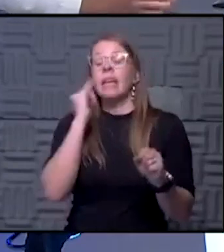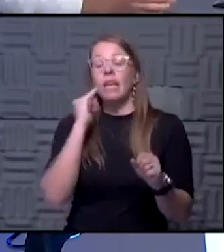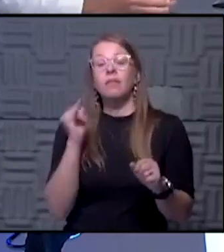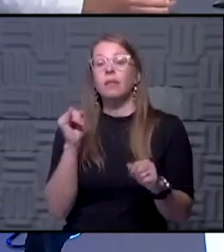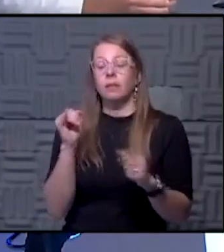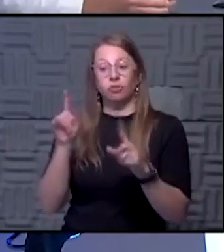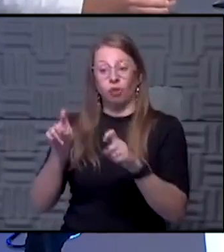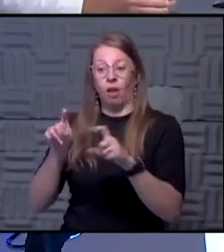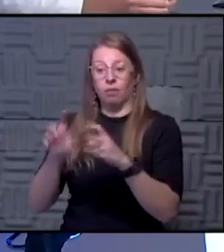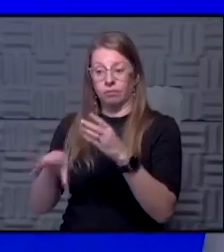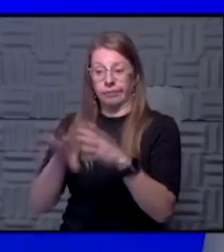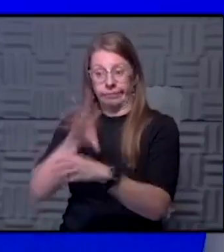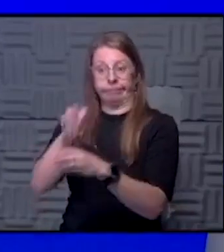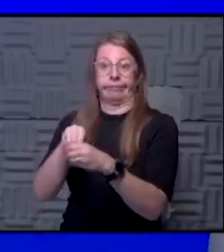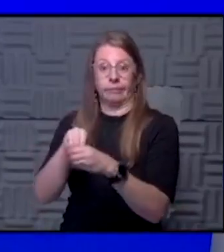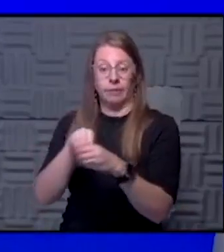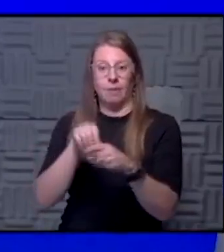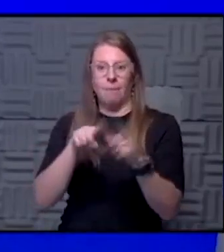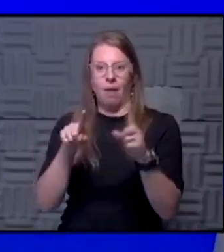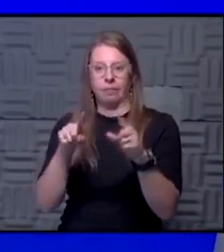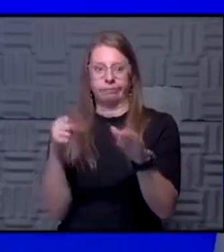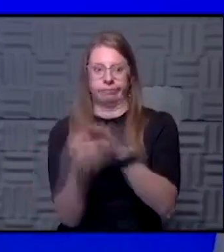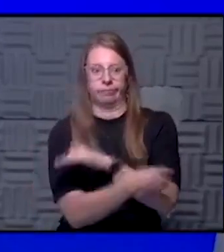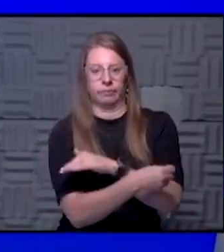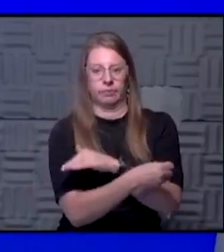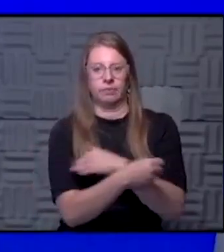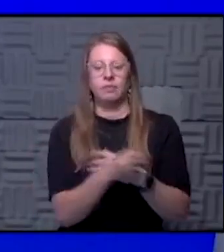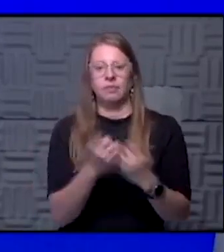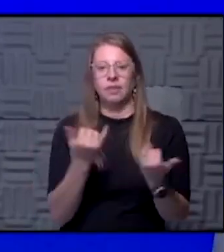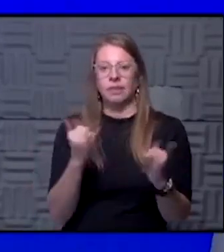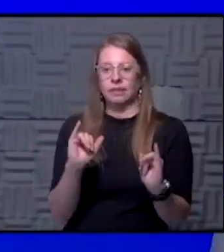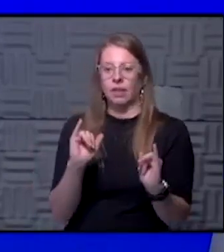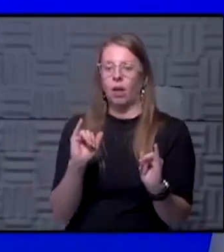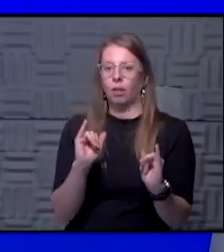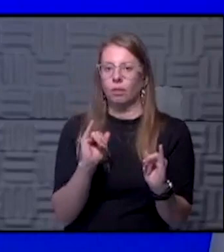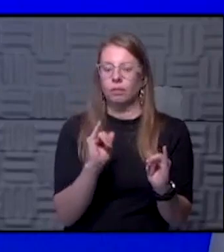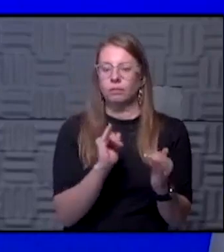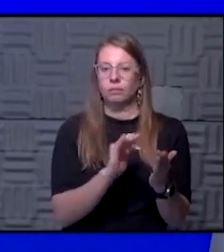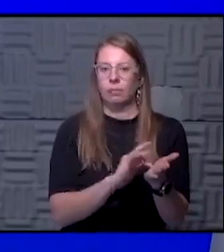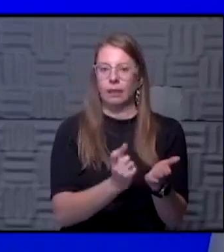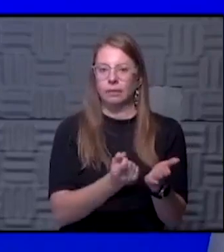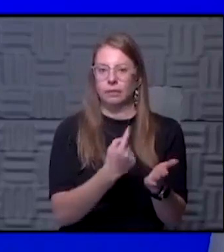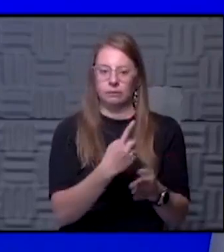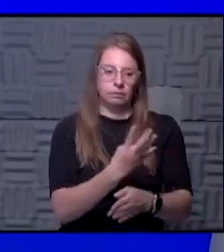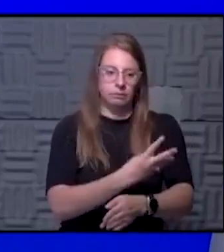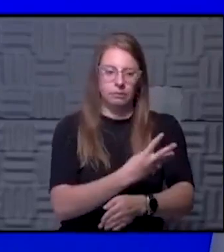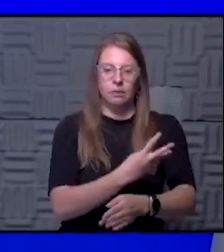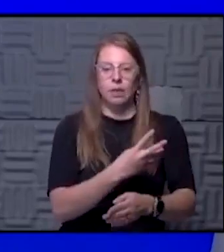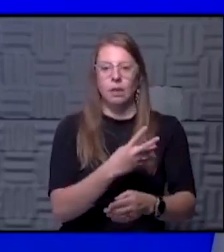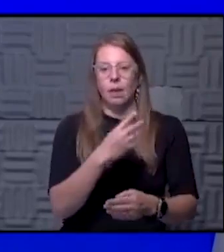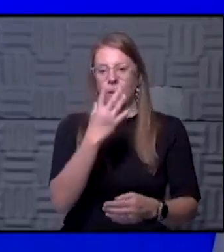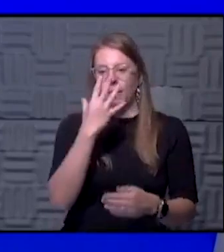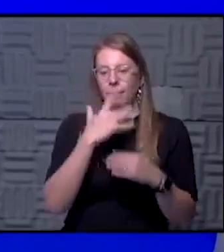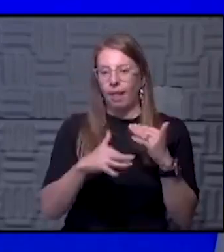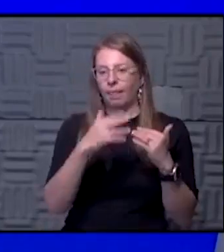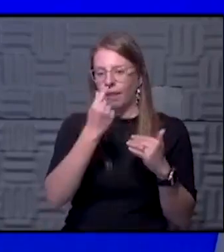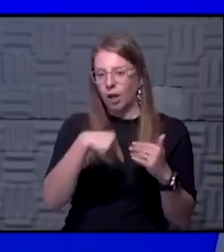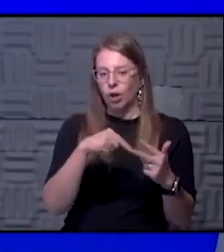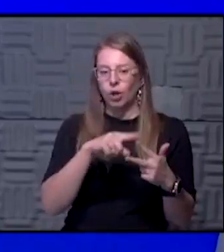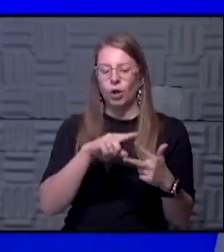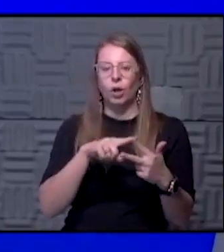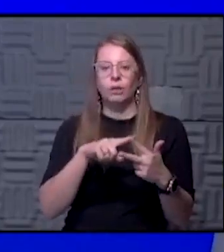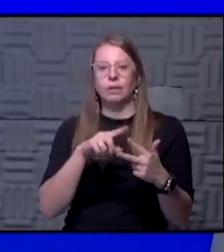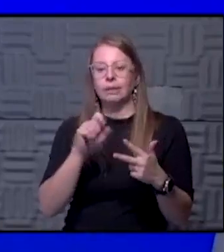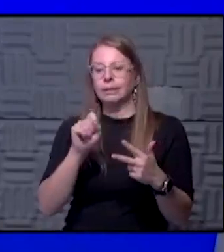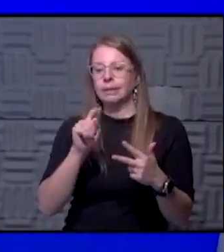of these trials still have, if it's part of standard of care, you can still get that standard of care medicine. So it is blood thinners, steroids,